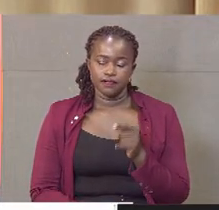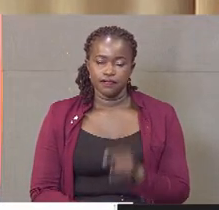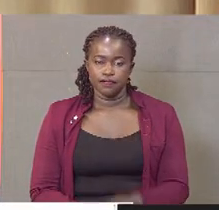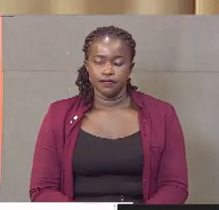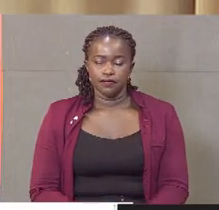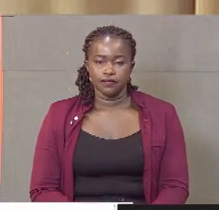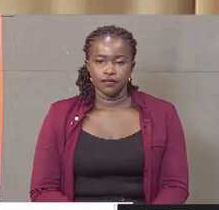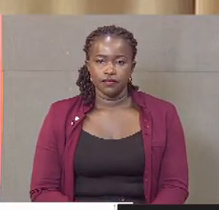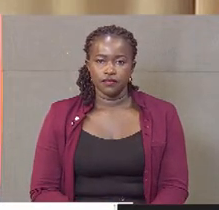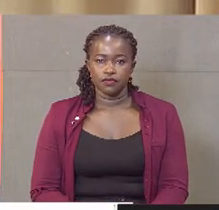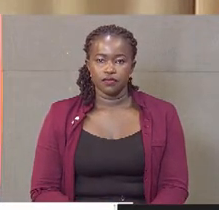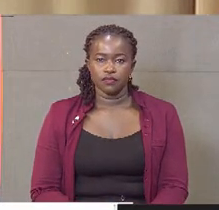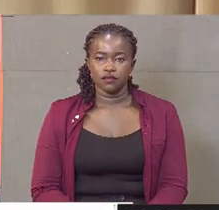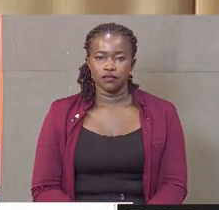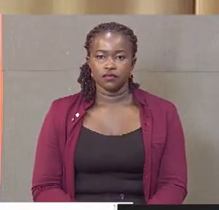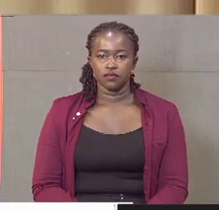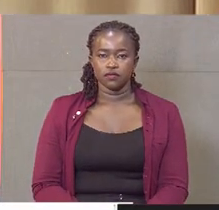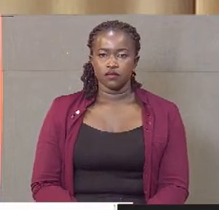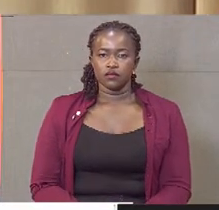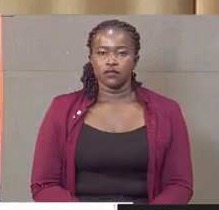Yes?